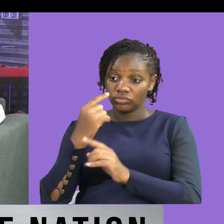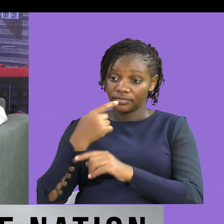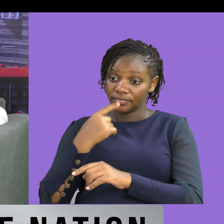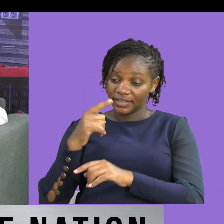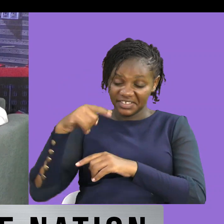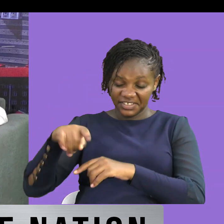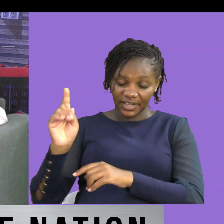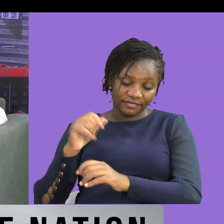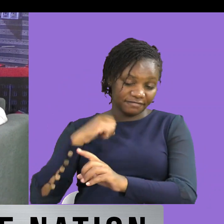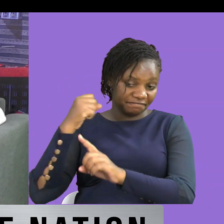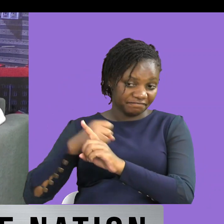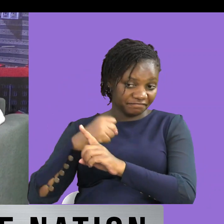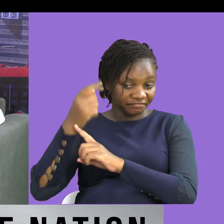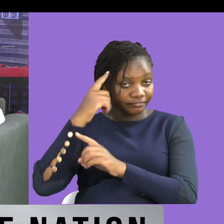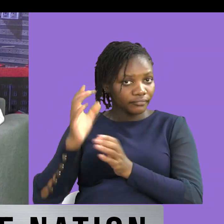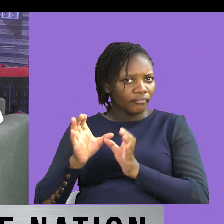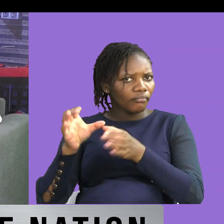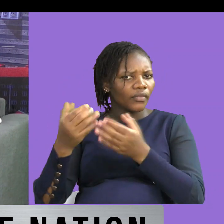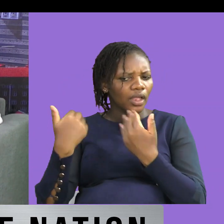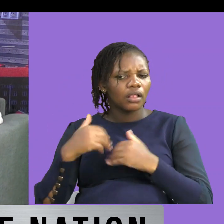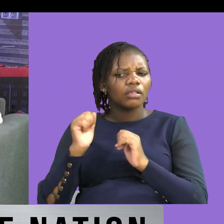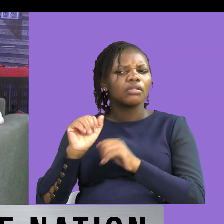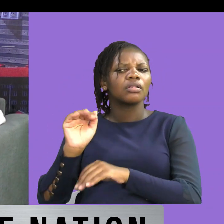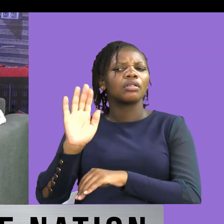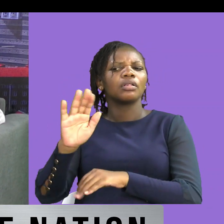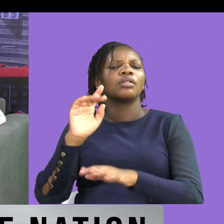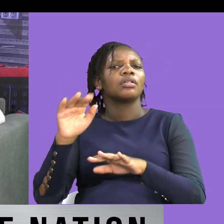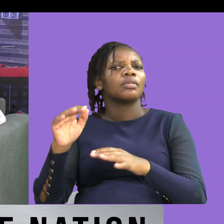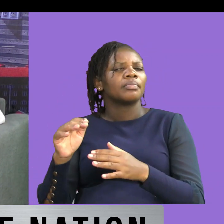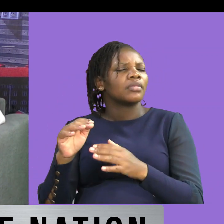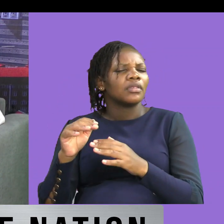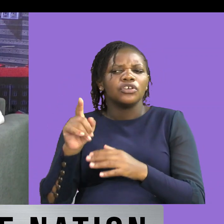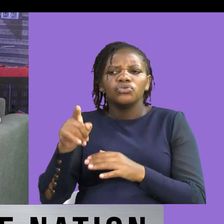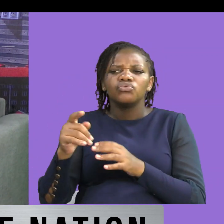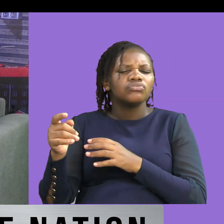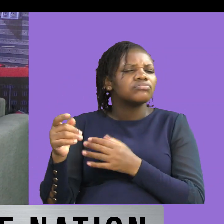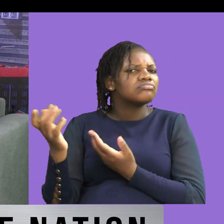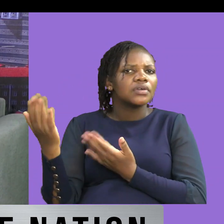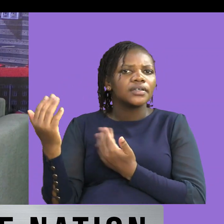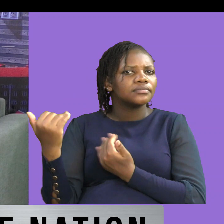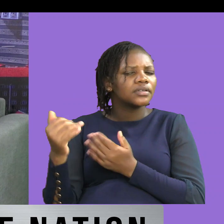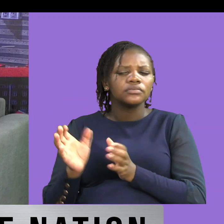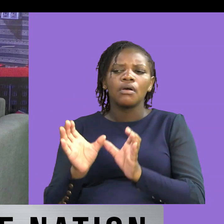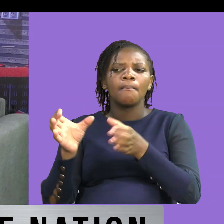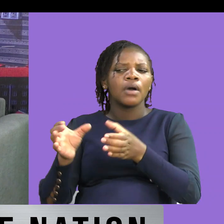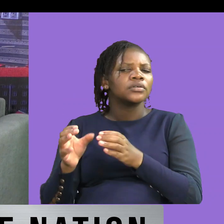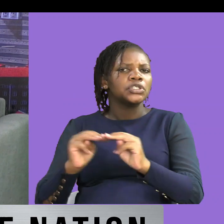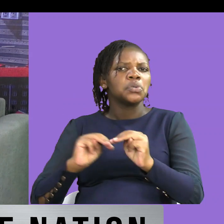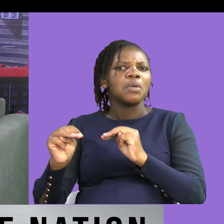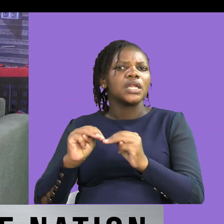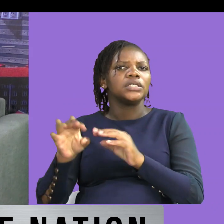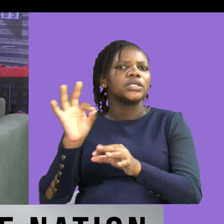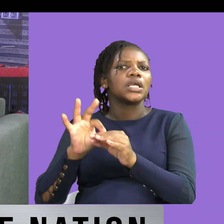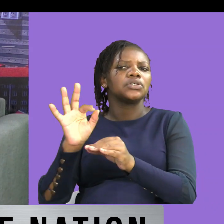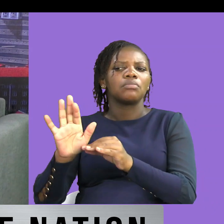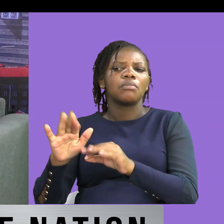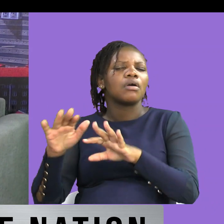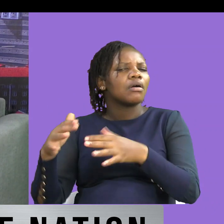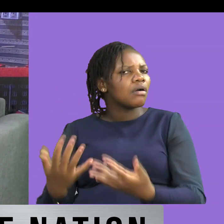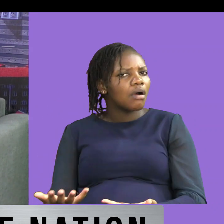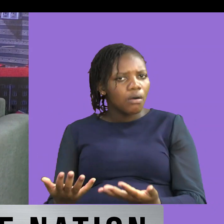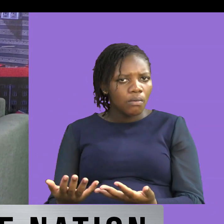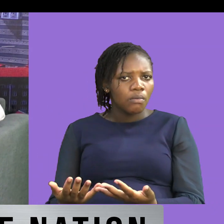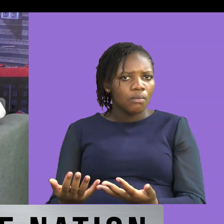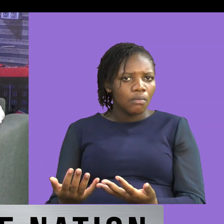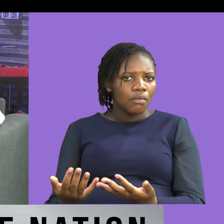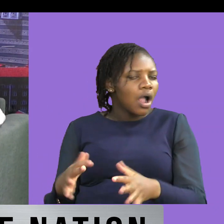defending political parties, Yes. I would ask them how they expected parties to run their own elections in